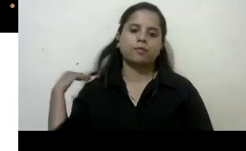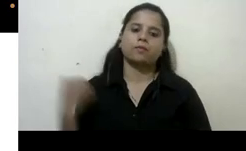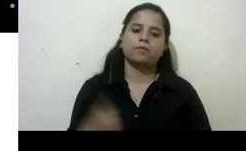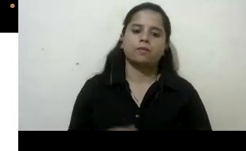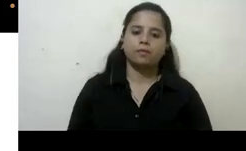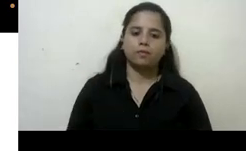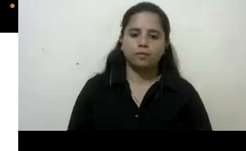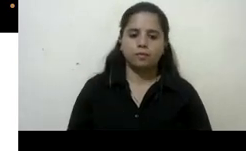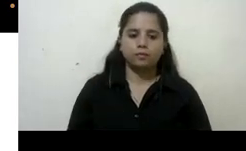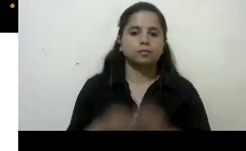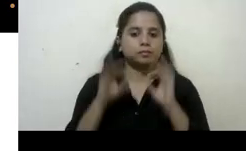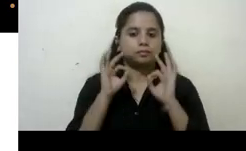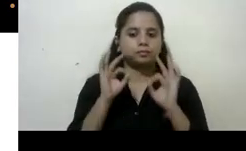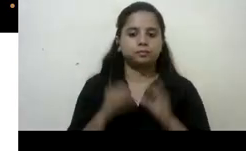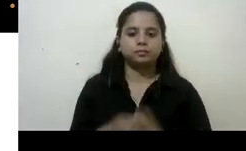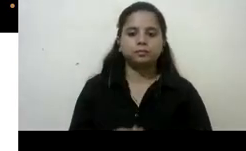Nice.